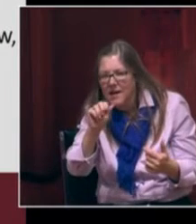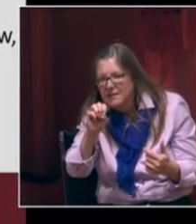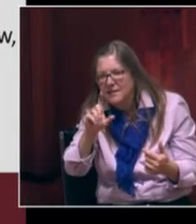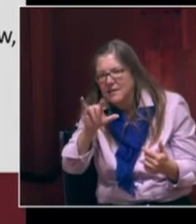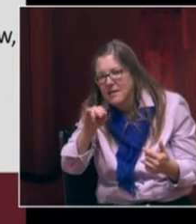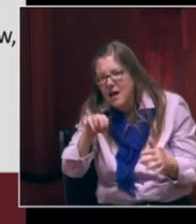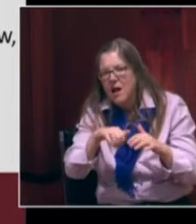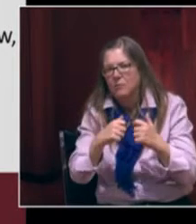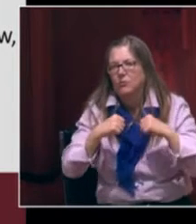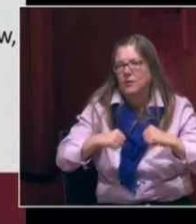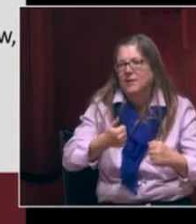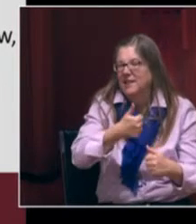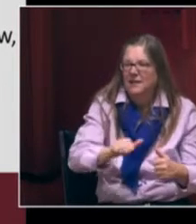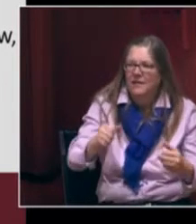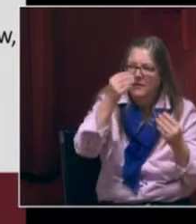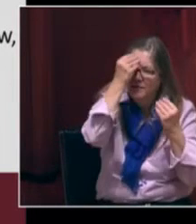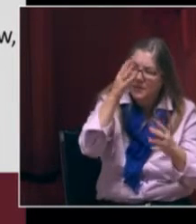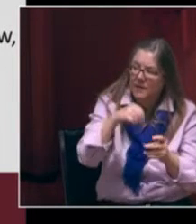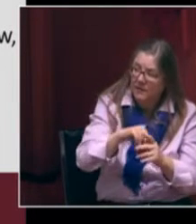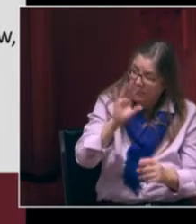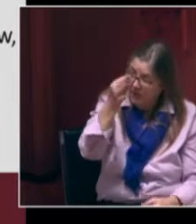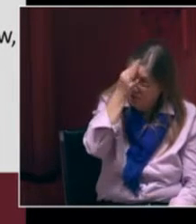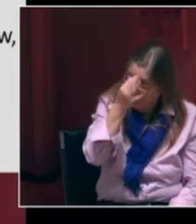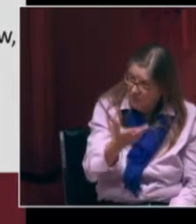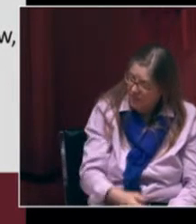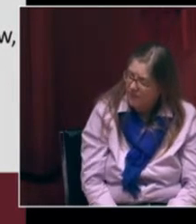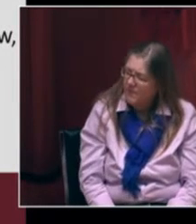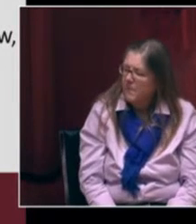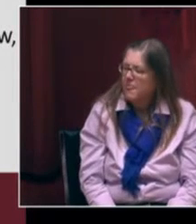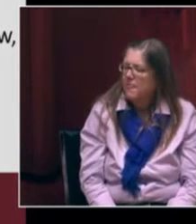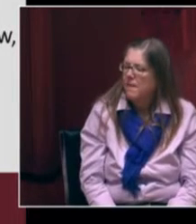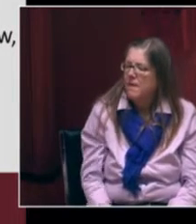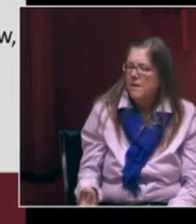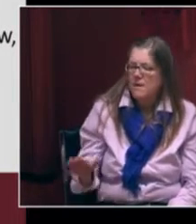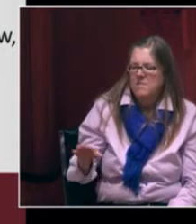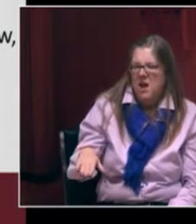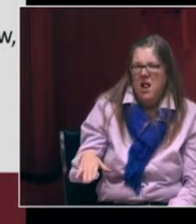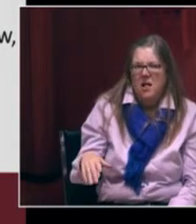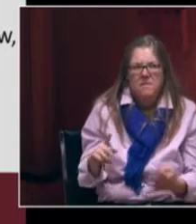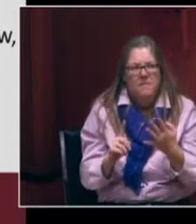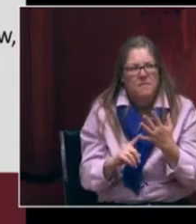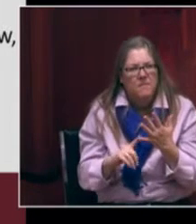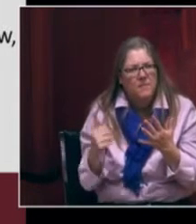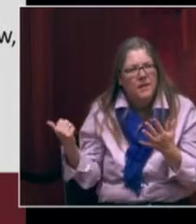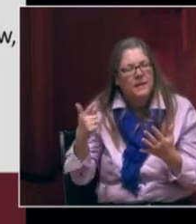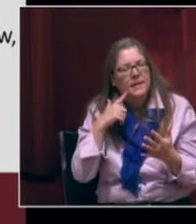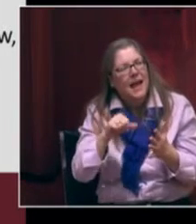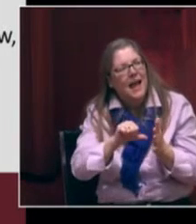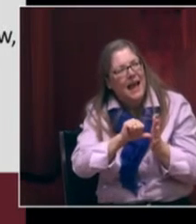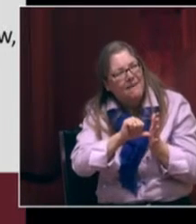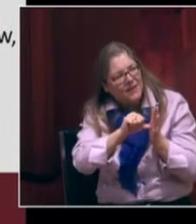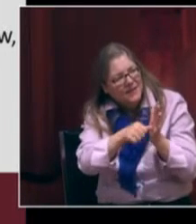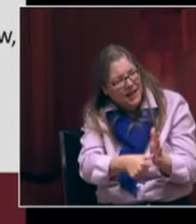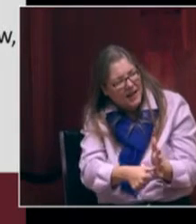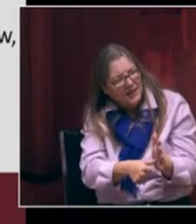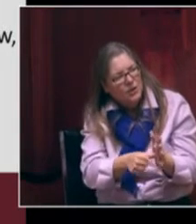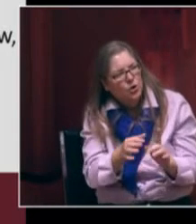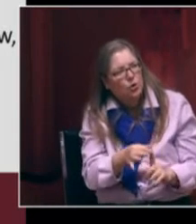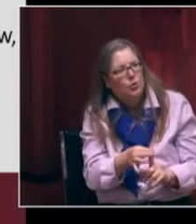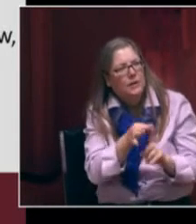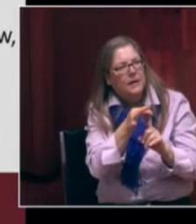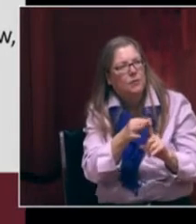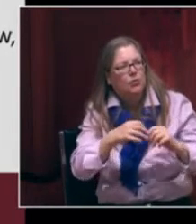in the government. Of course, I want to draw everybody's attention to the bottom bullet here. Now, what does it say? It says emphasize the unique